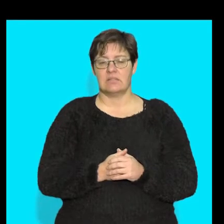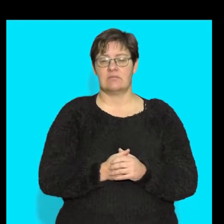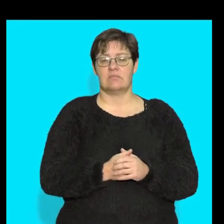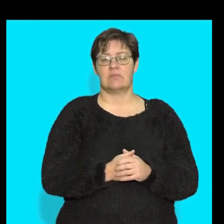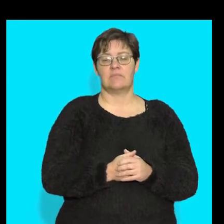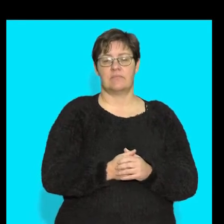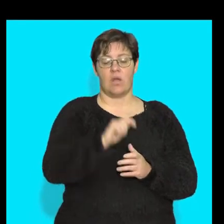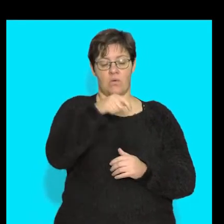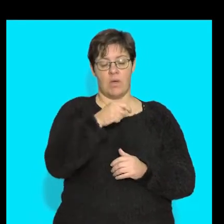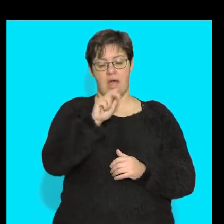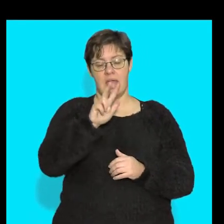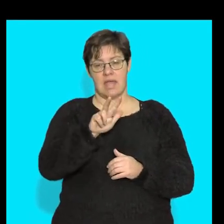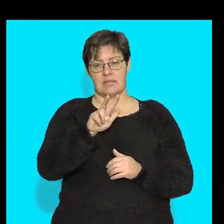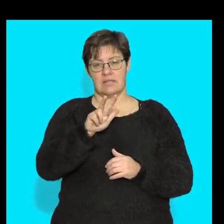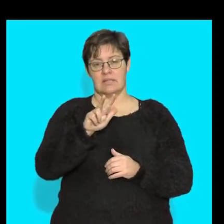be